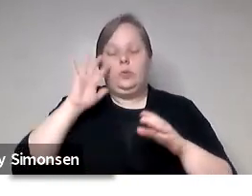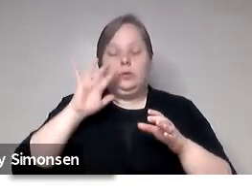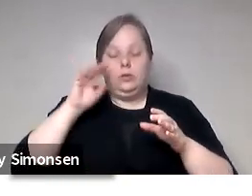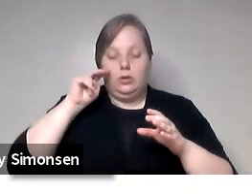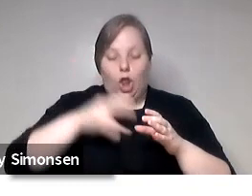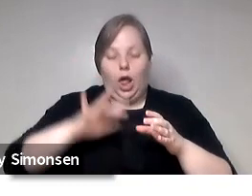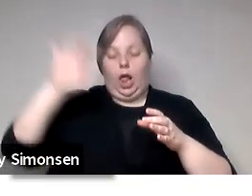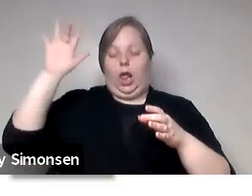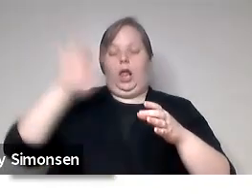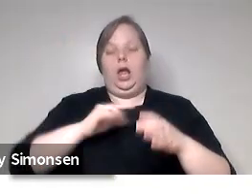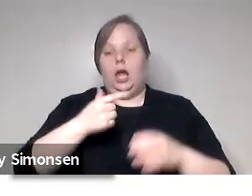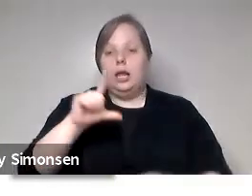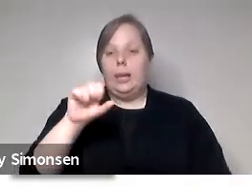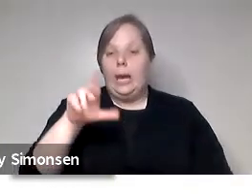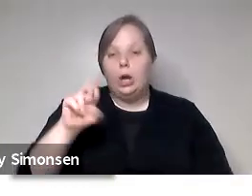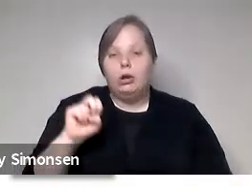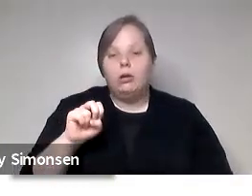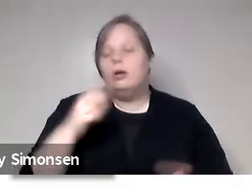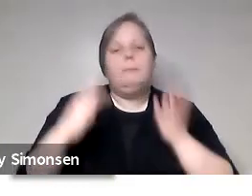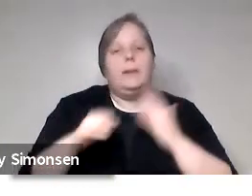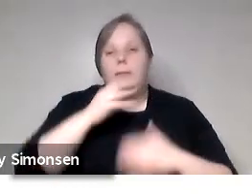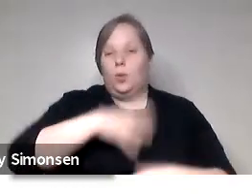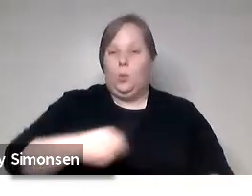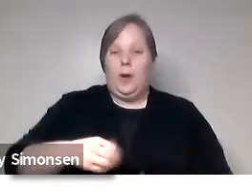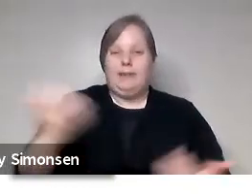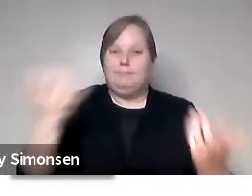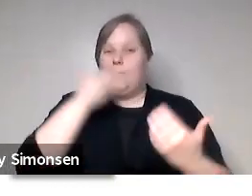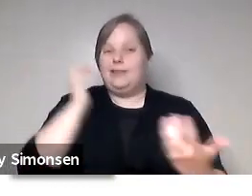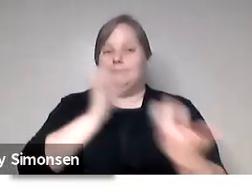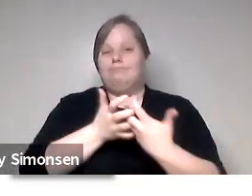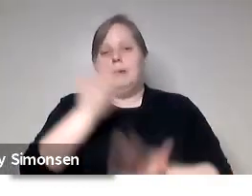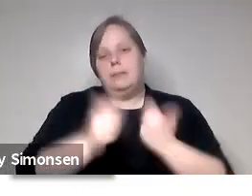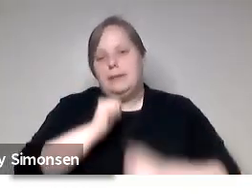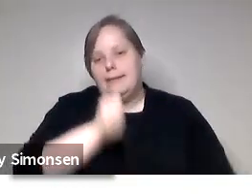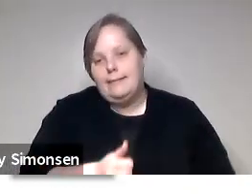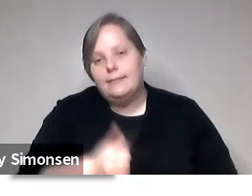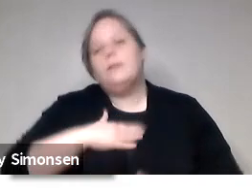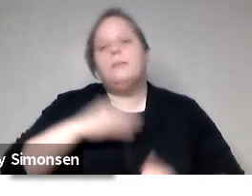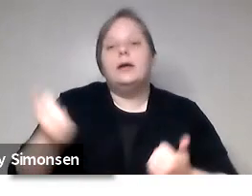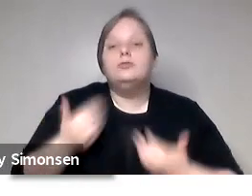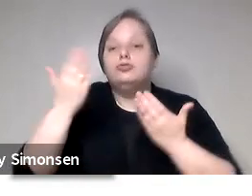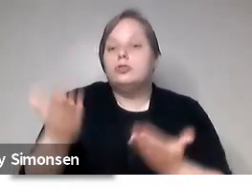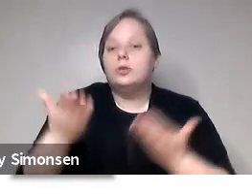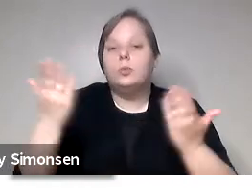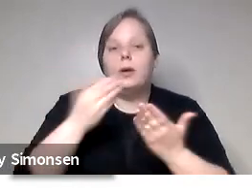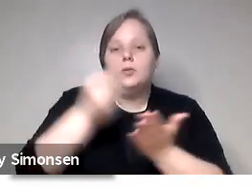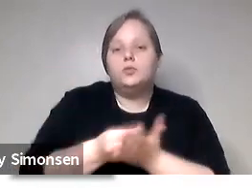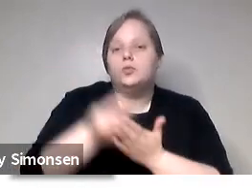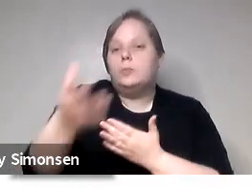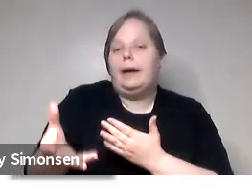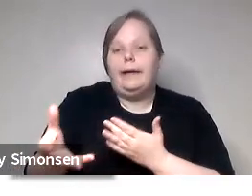So white note card might not be the best choice. What I would suggest is to purchase or to